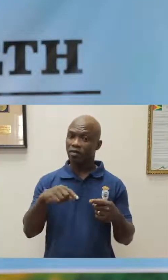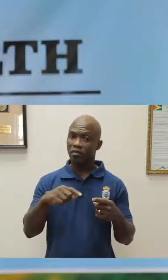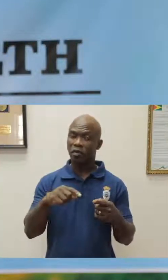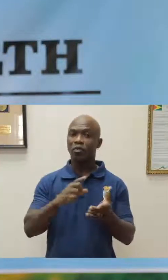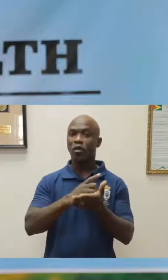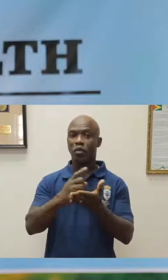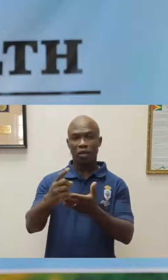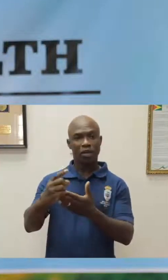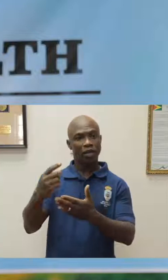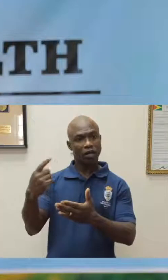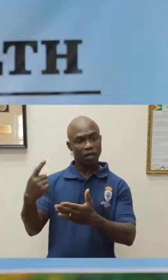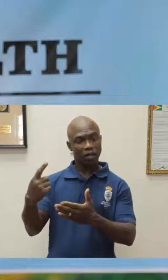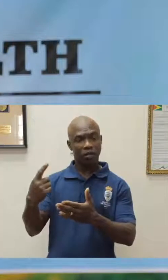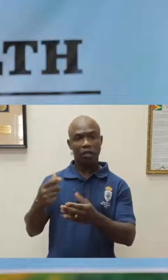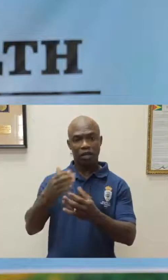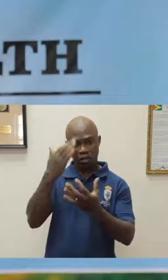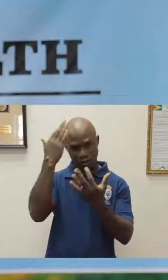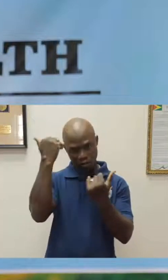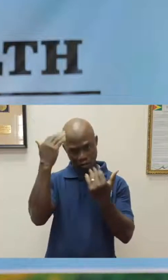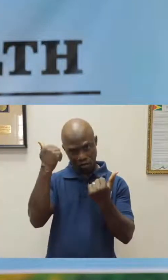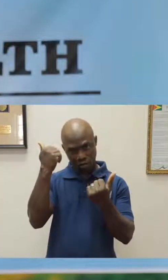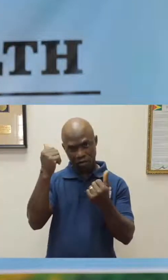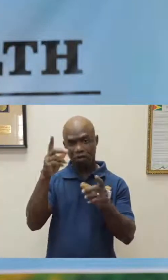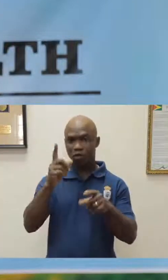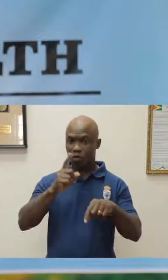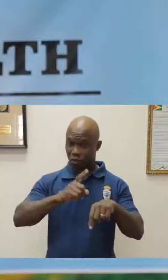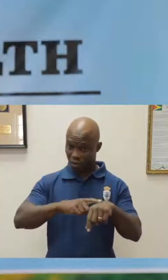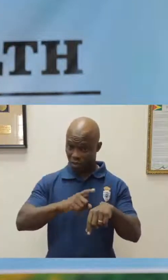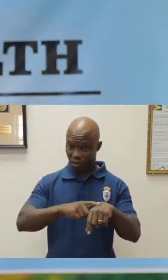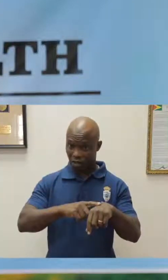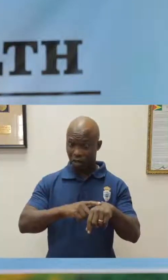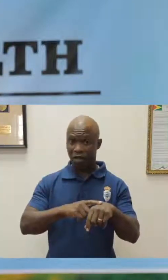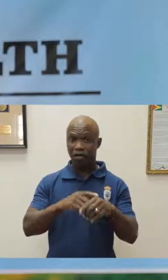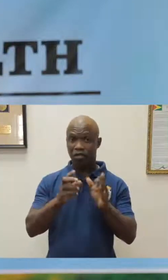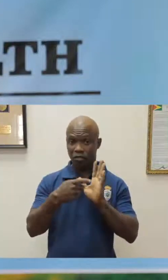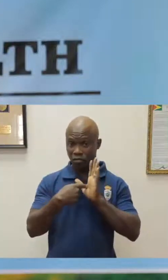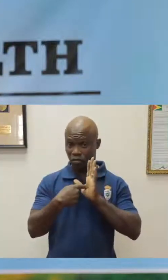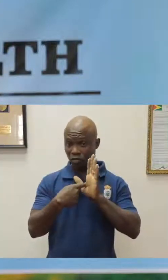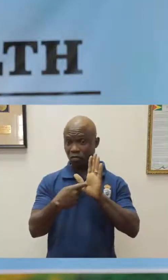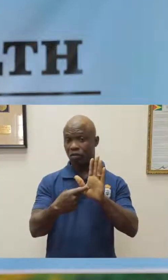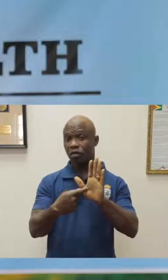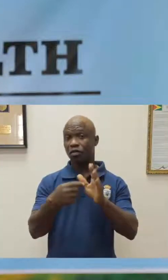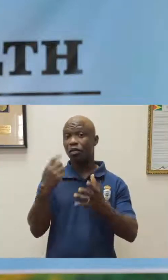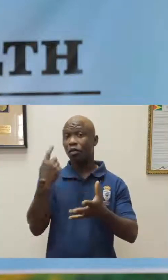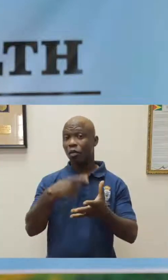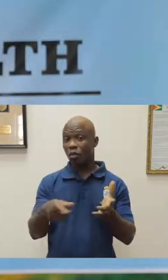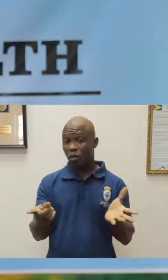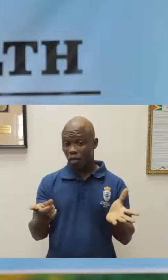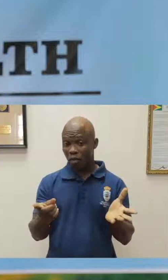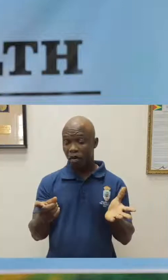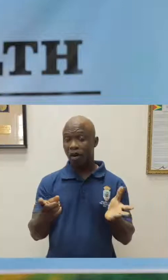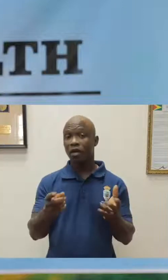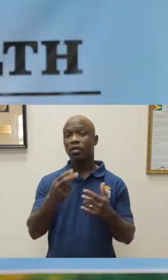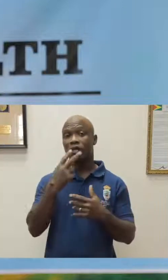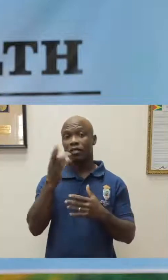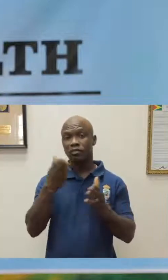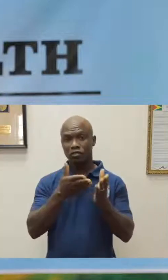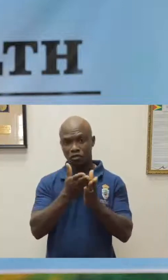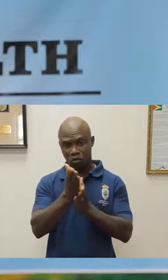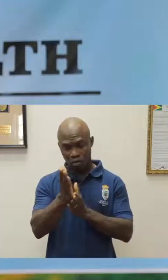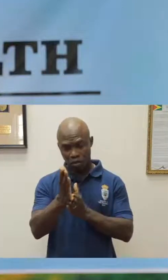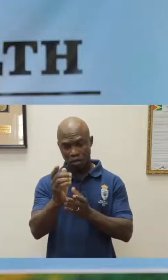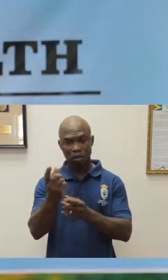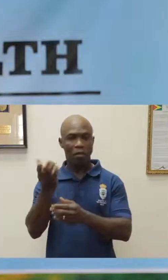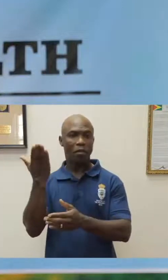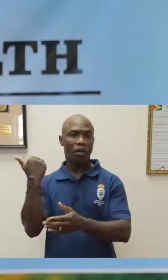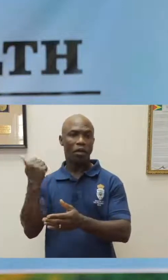from a weekend, and I hope that you took the time to reflect on what was asked of you during the